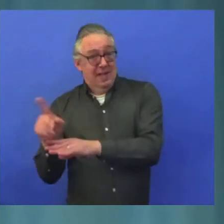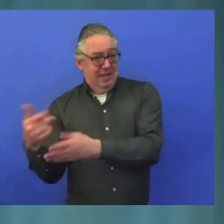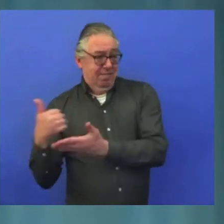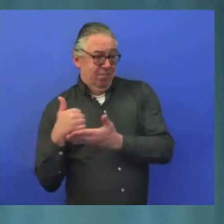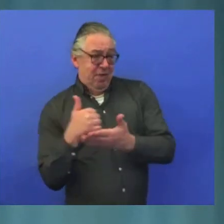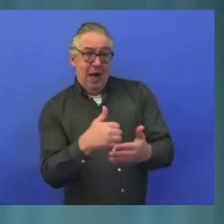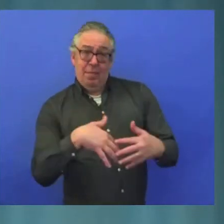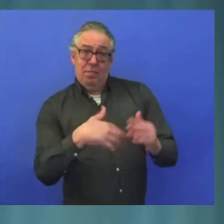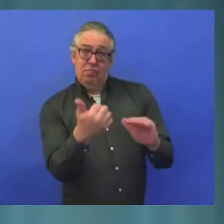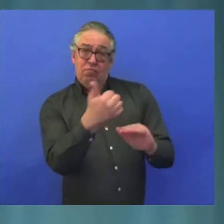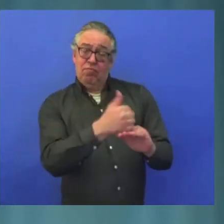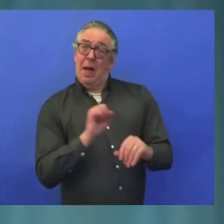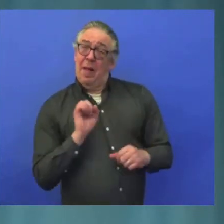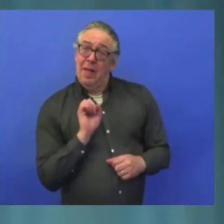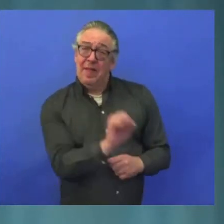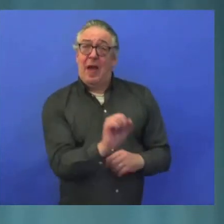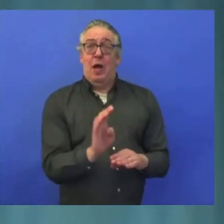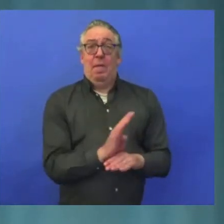saw again that